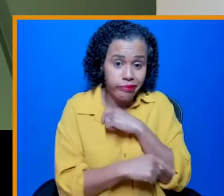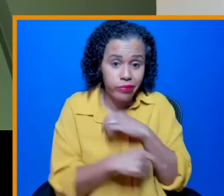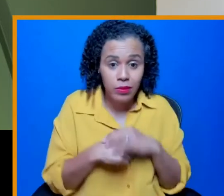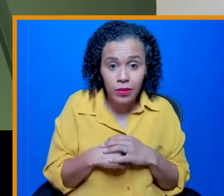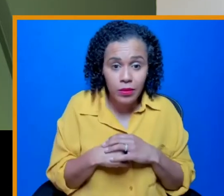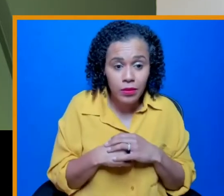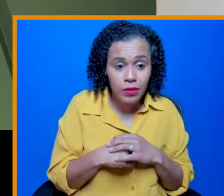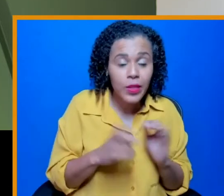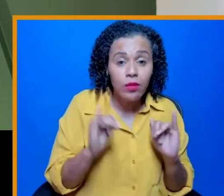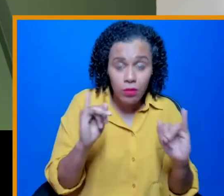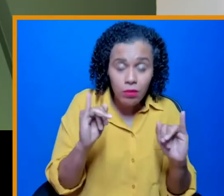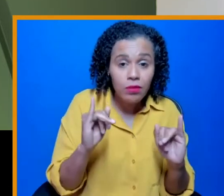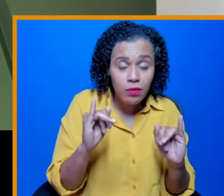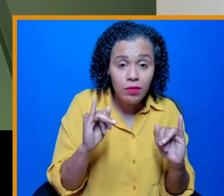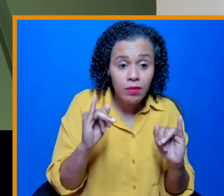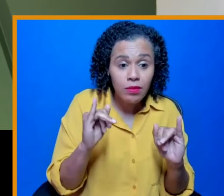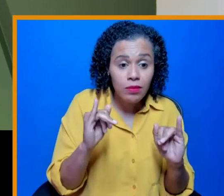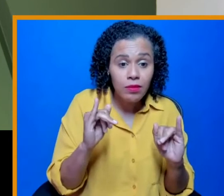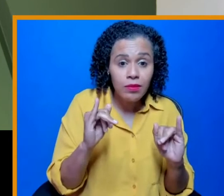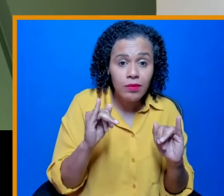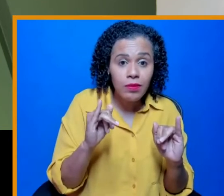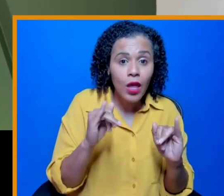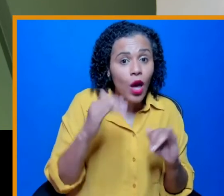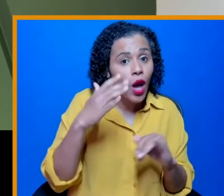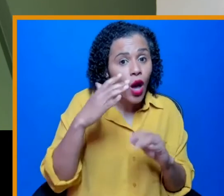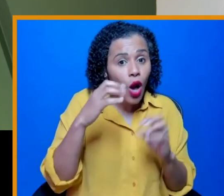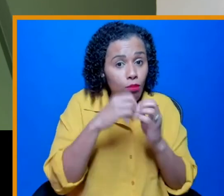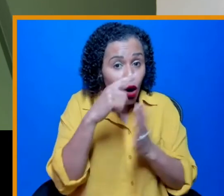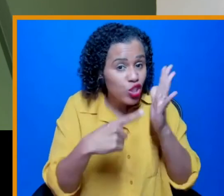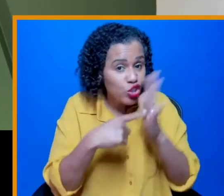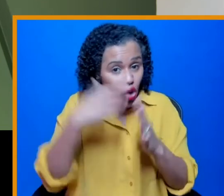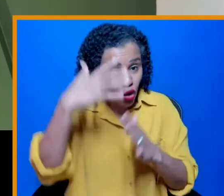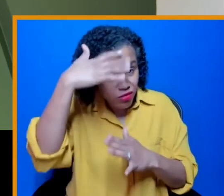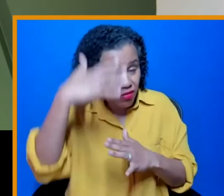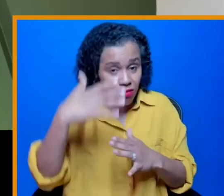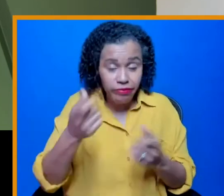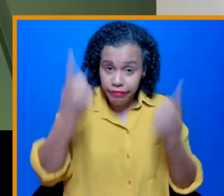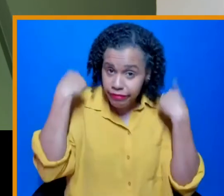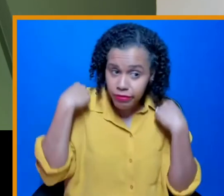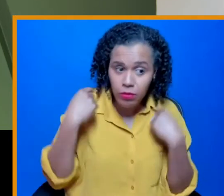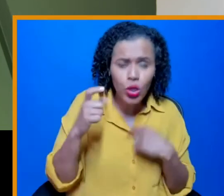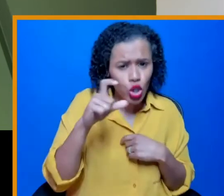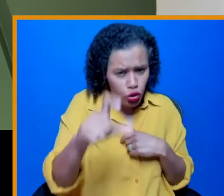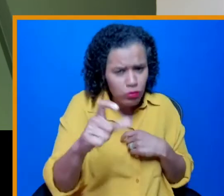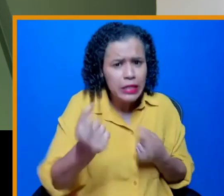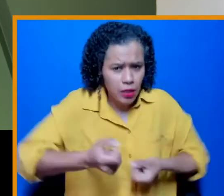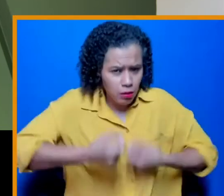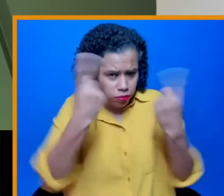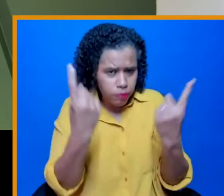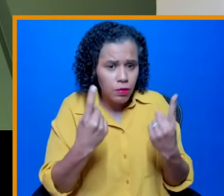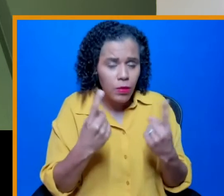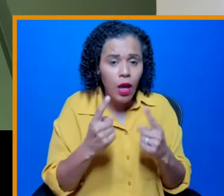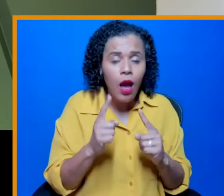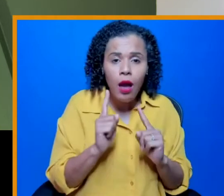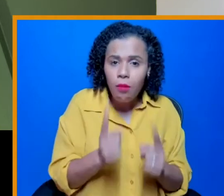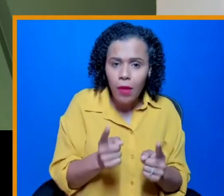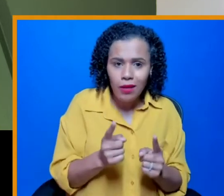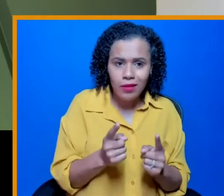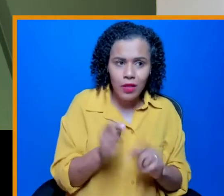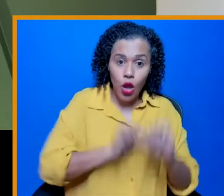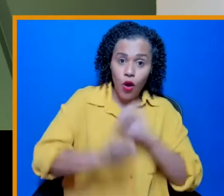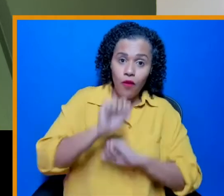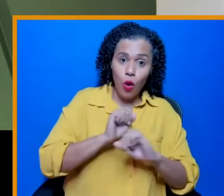a crisis. Boris doesn't seem to get this. Christine does. But we can't avoid choices.